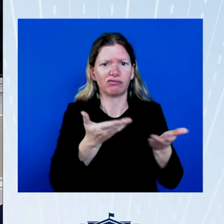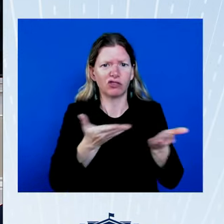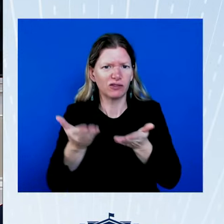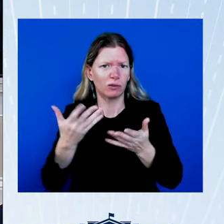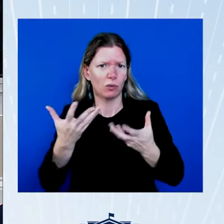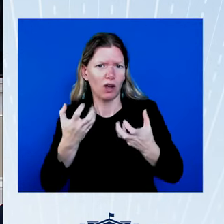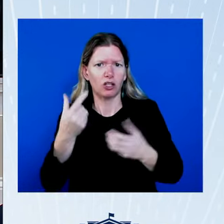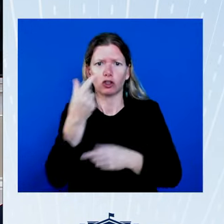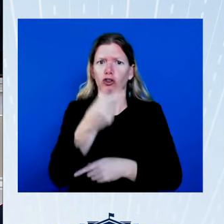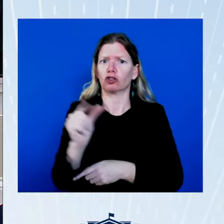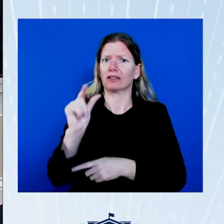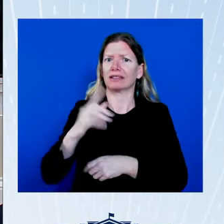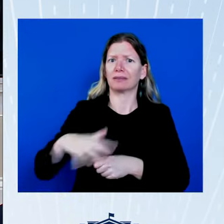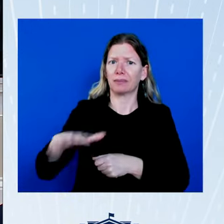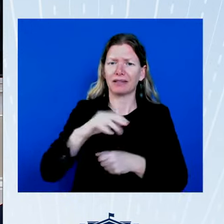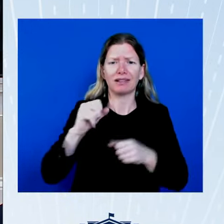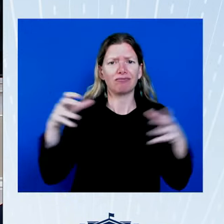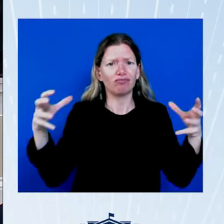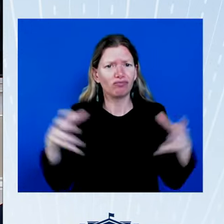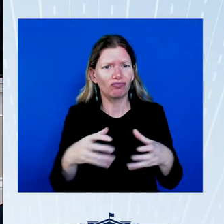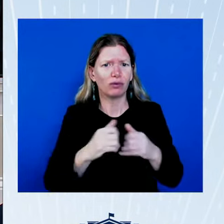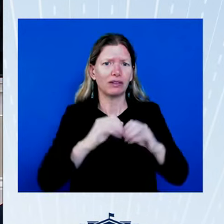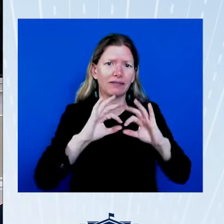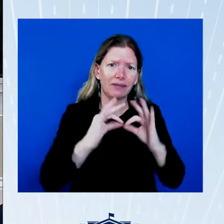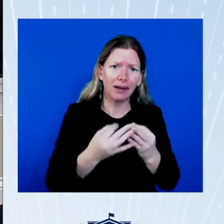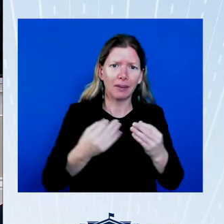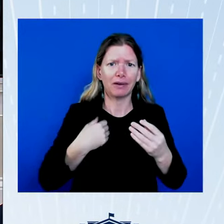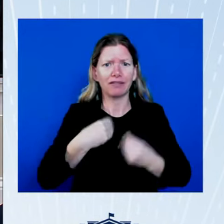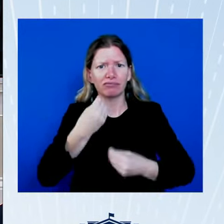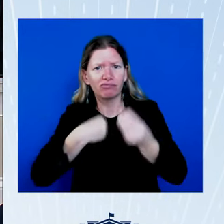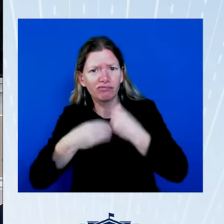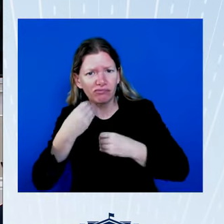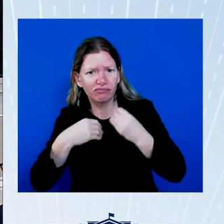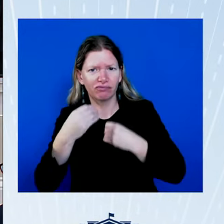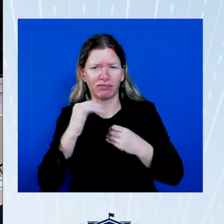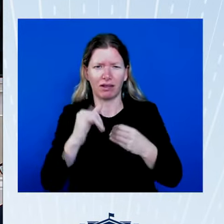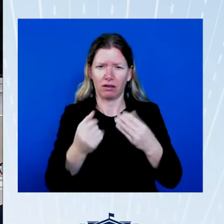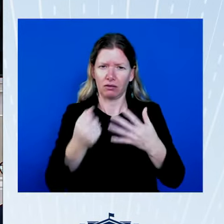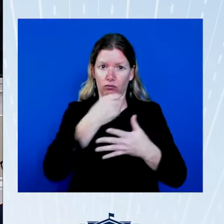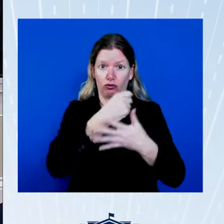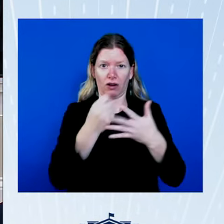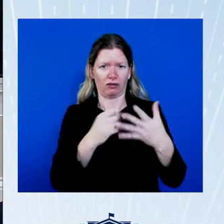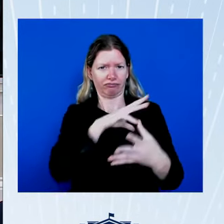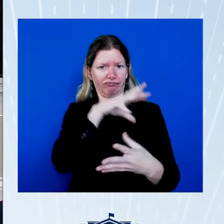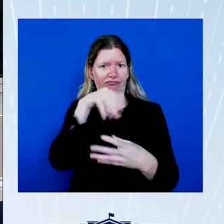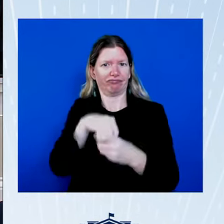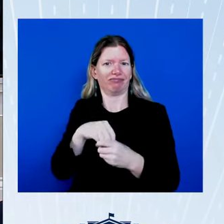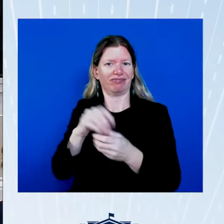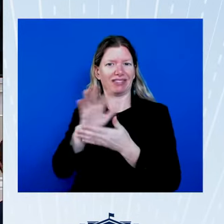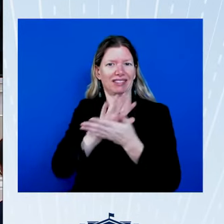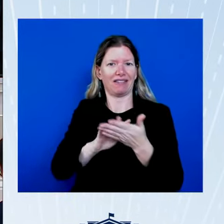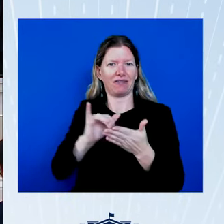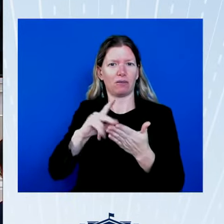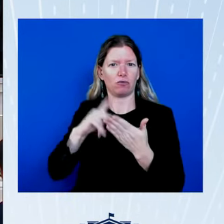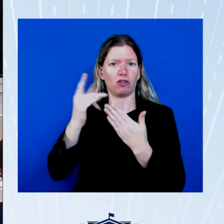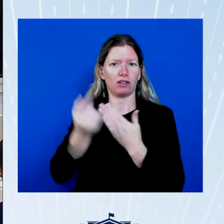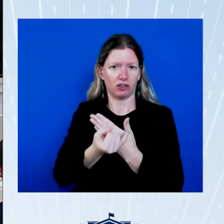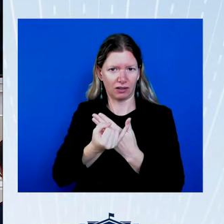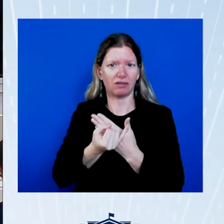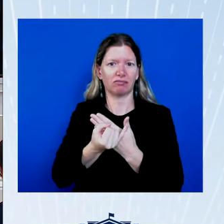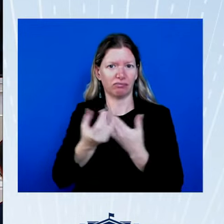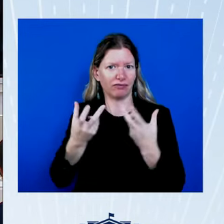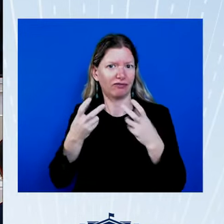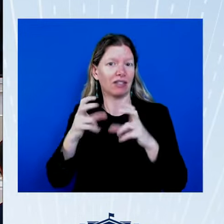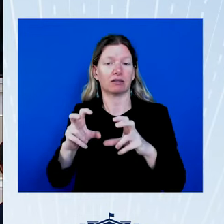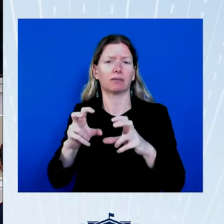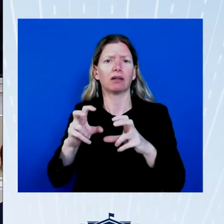into the design of the project, which meant that our investment went further, but it also meant that this project was not only making the community safer, but it was improving the